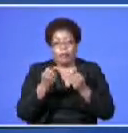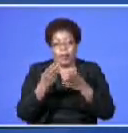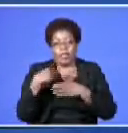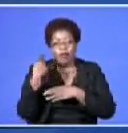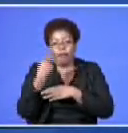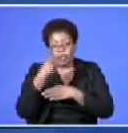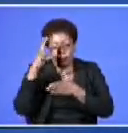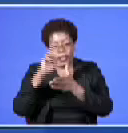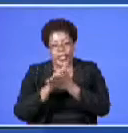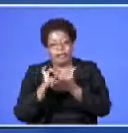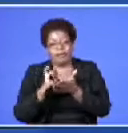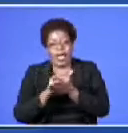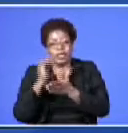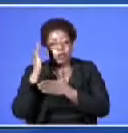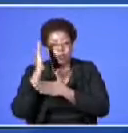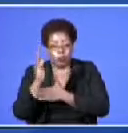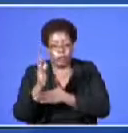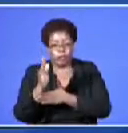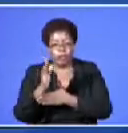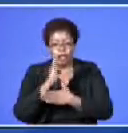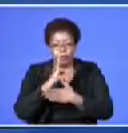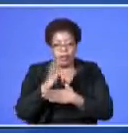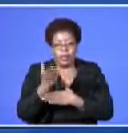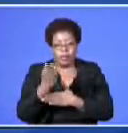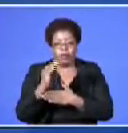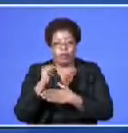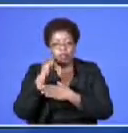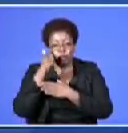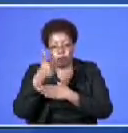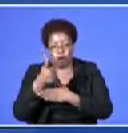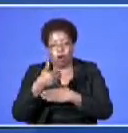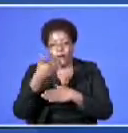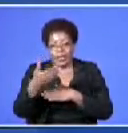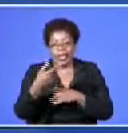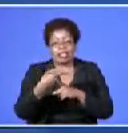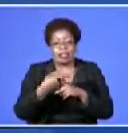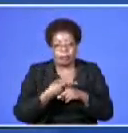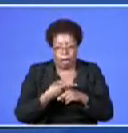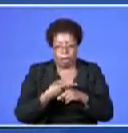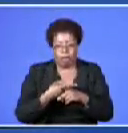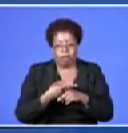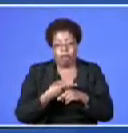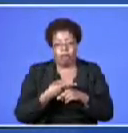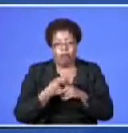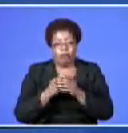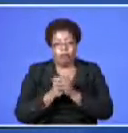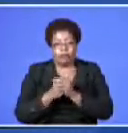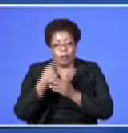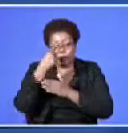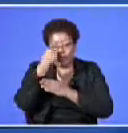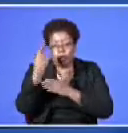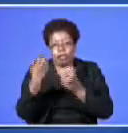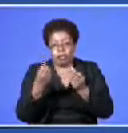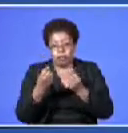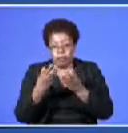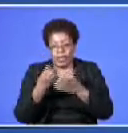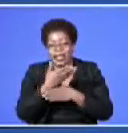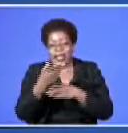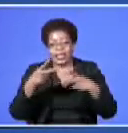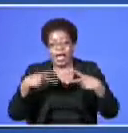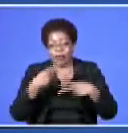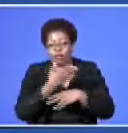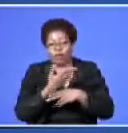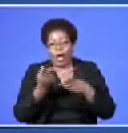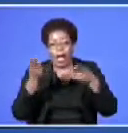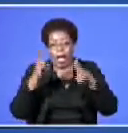is going to mean that tomorrow or next month we're going to have a viable vaccine, because, a number of things have to happen. One, you